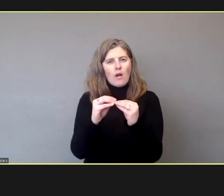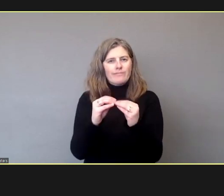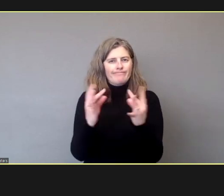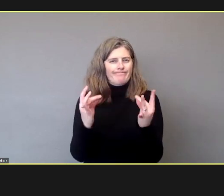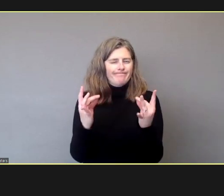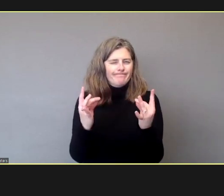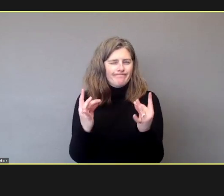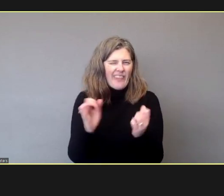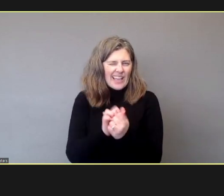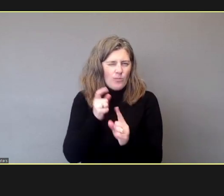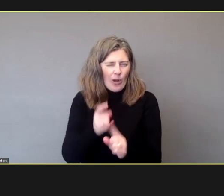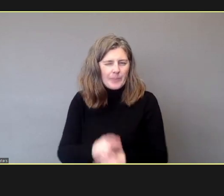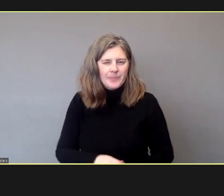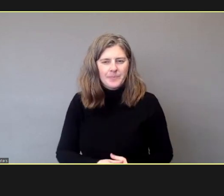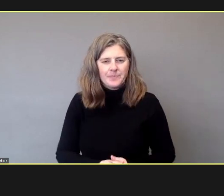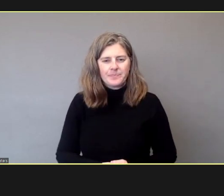it.